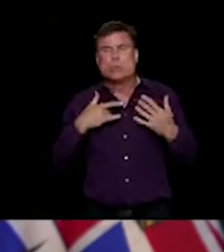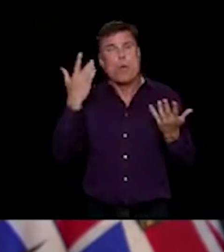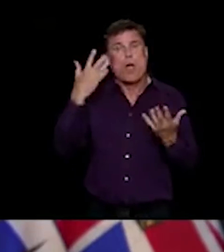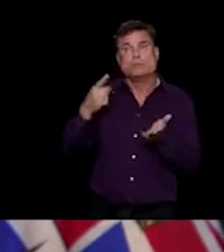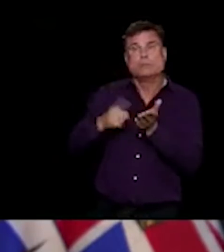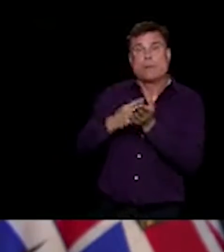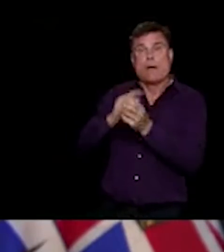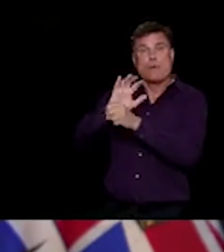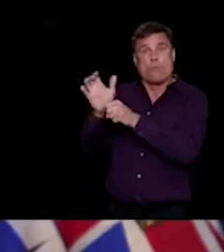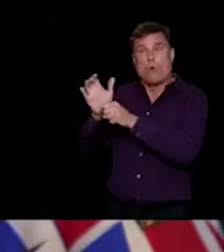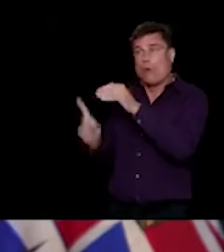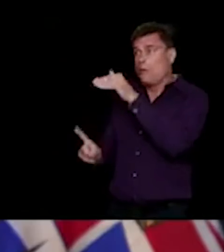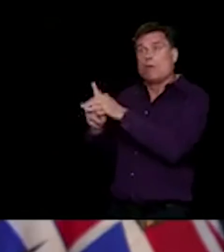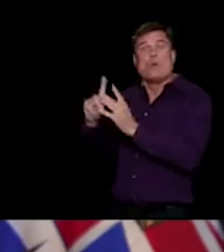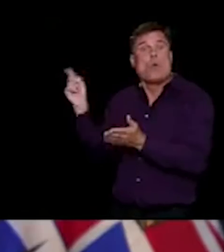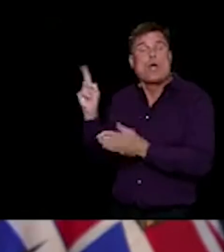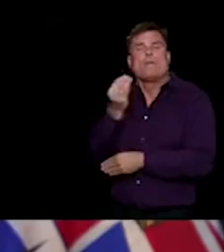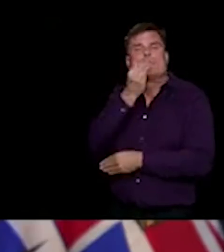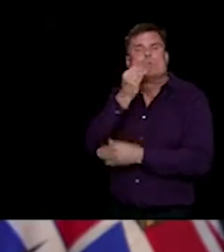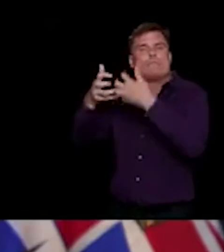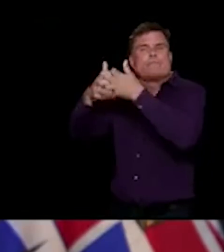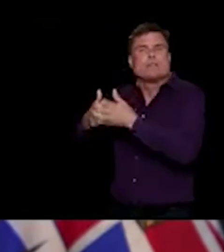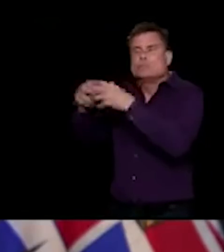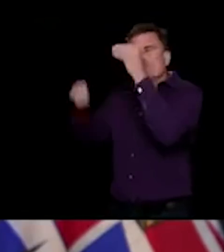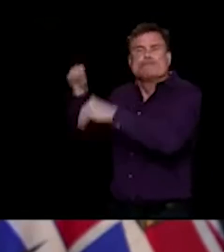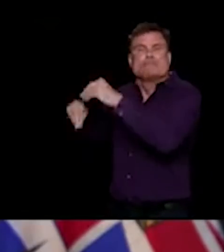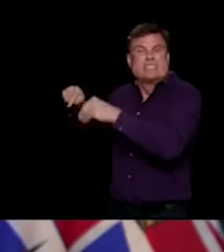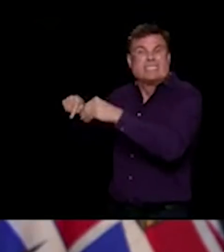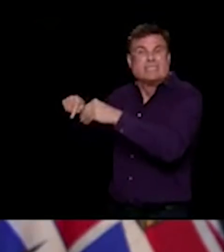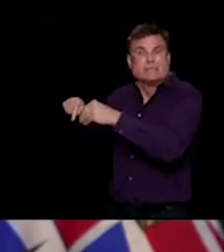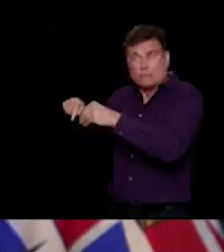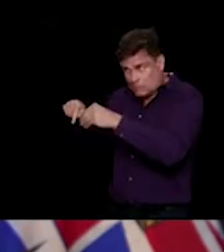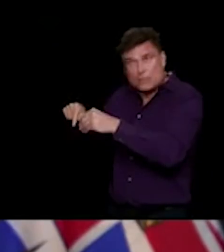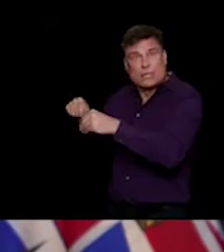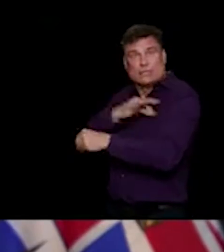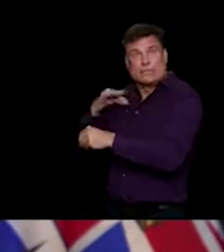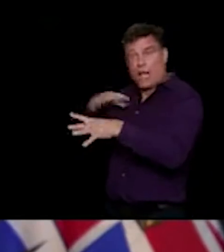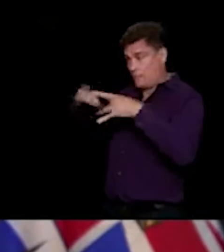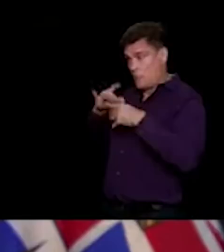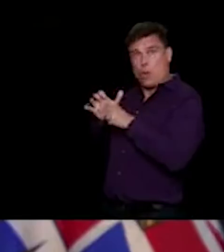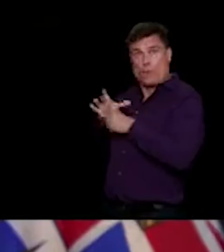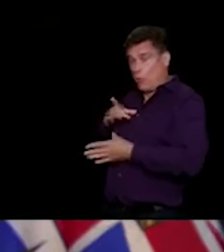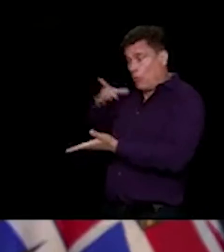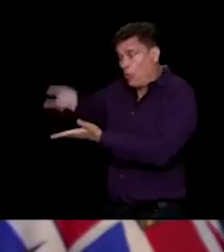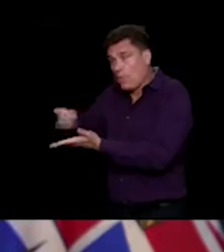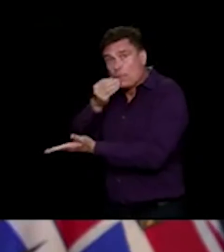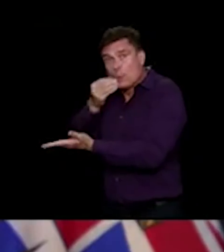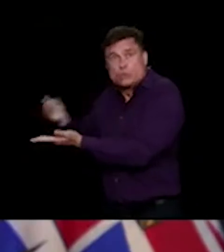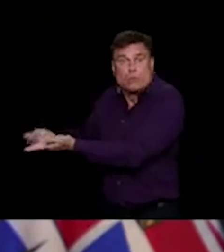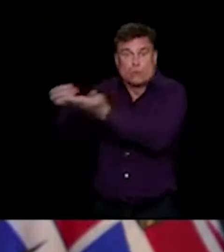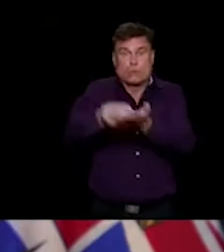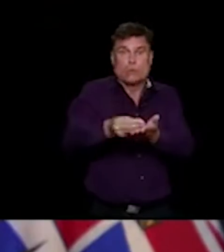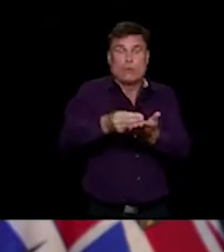world. But I will also remind you that it's important to wash fruit and vegetables carefully before eating them, particularly if you're going to eat them raw.